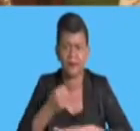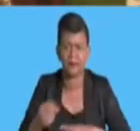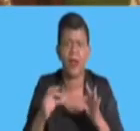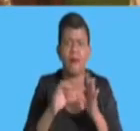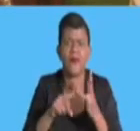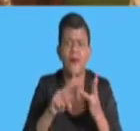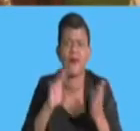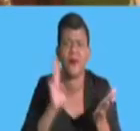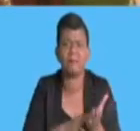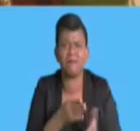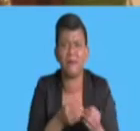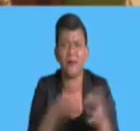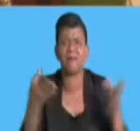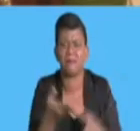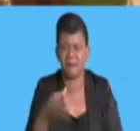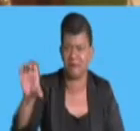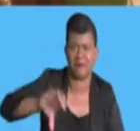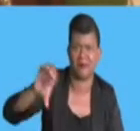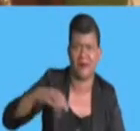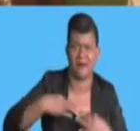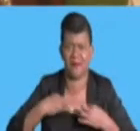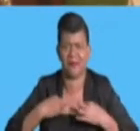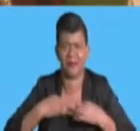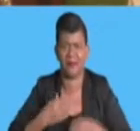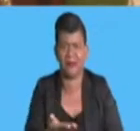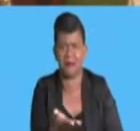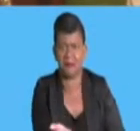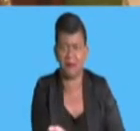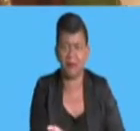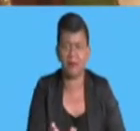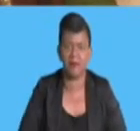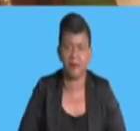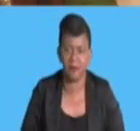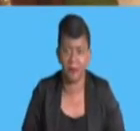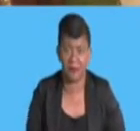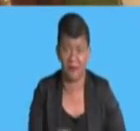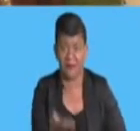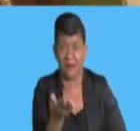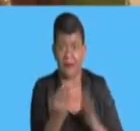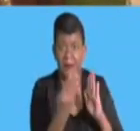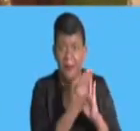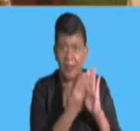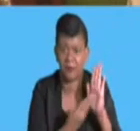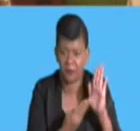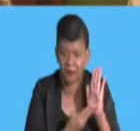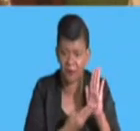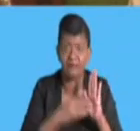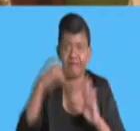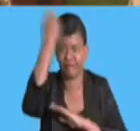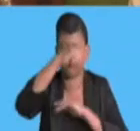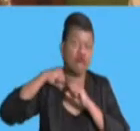as stated by the Honourable Prime Minister himself? For all intents and purposes, Mr. Speaker, this budget is a noose around the neck of all